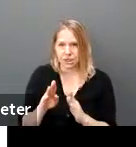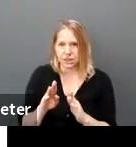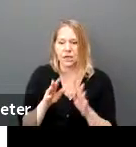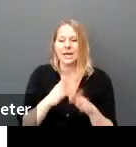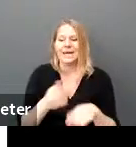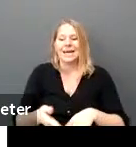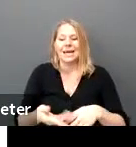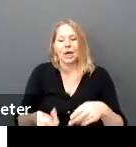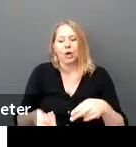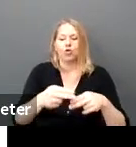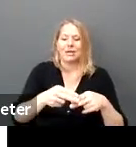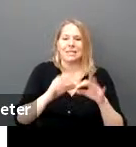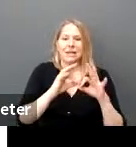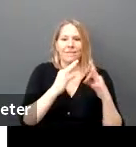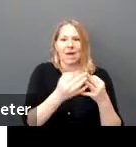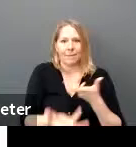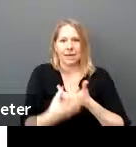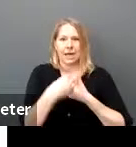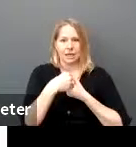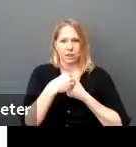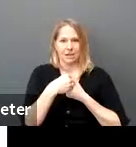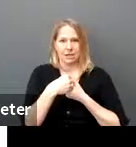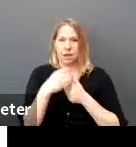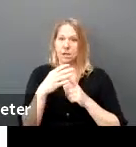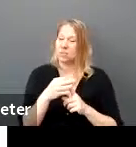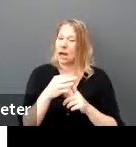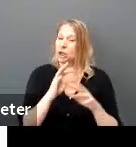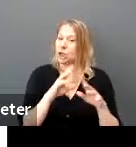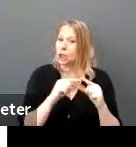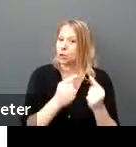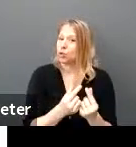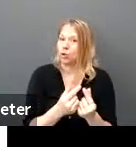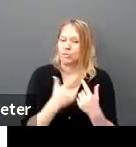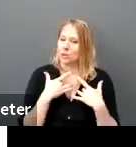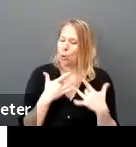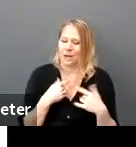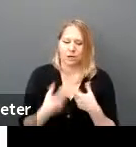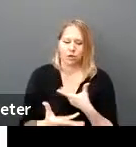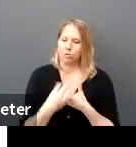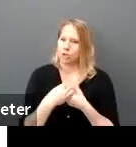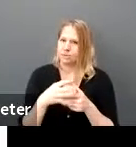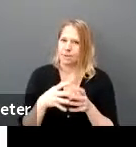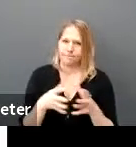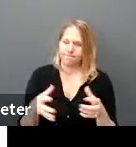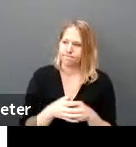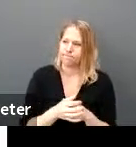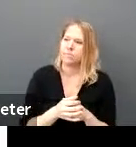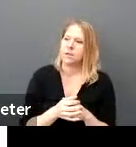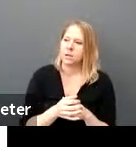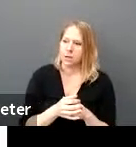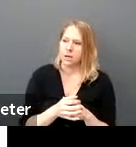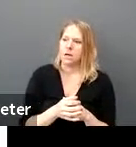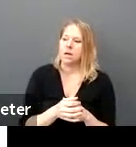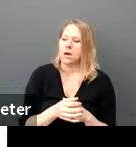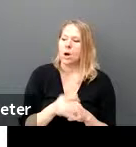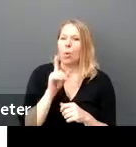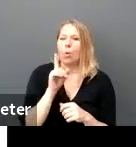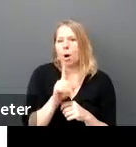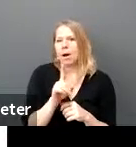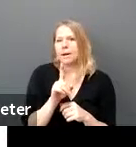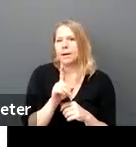family engagement, especially those groups that we find that are less likely to participate. We do have one of